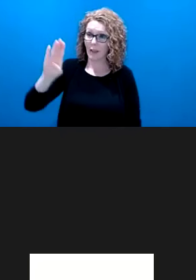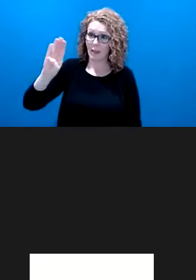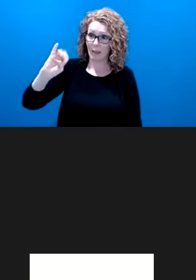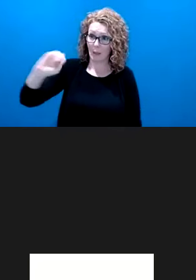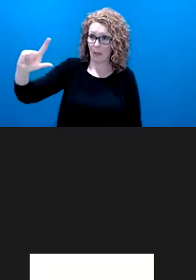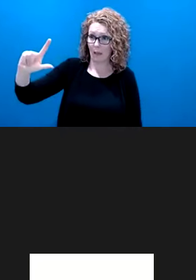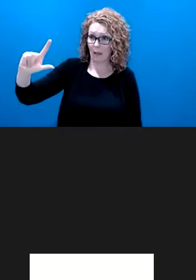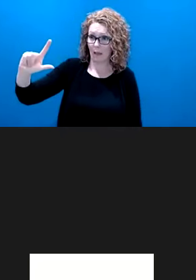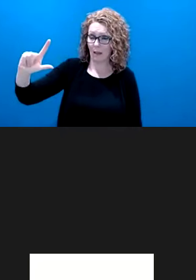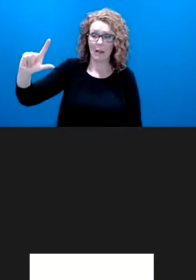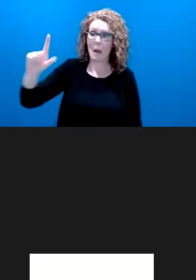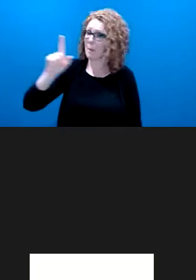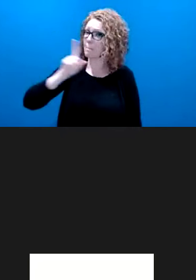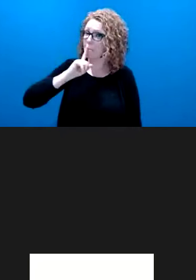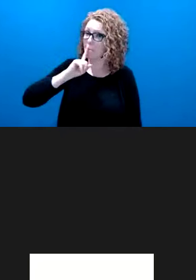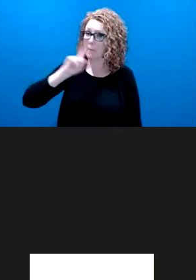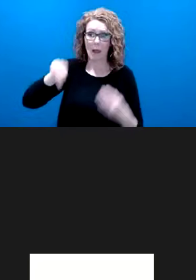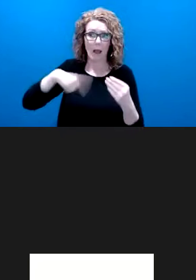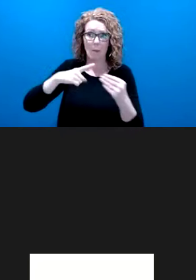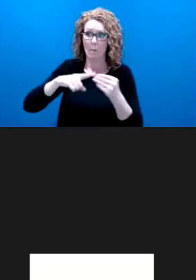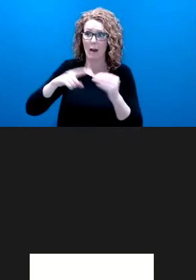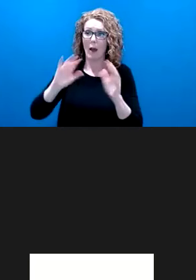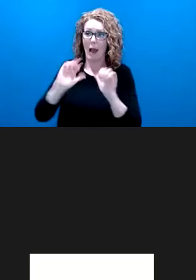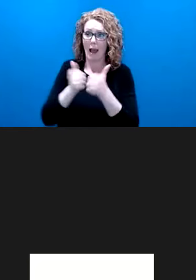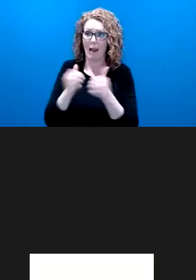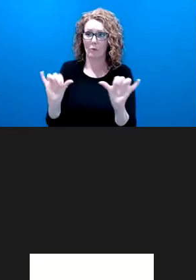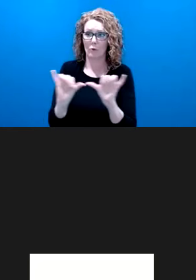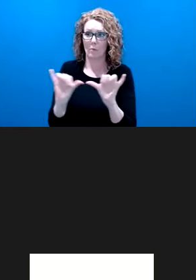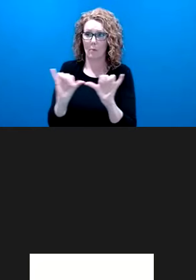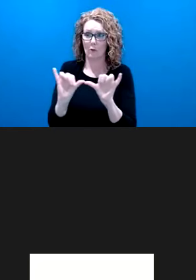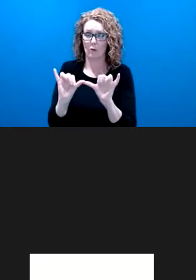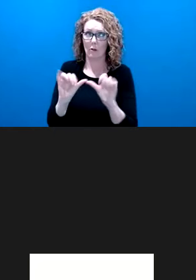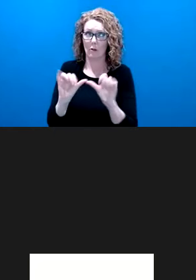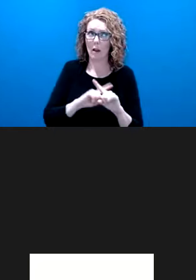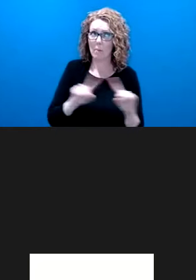point us at really being able to measure this, but there's some stuff we can do